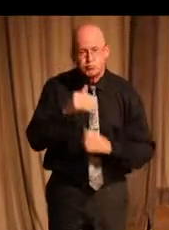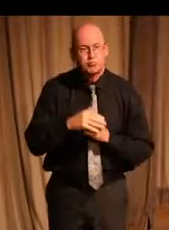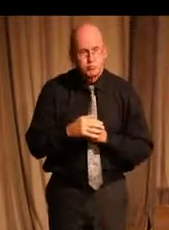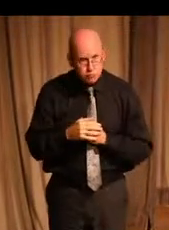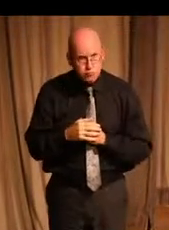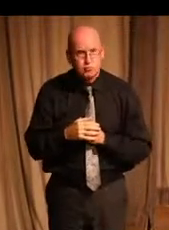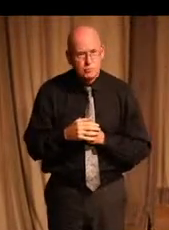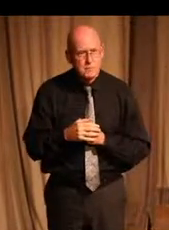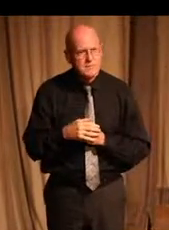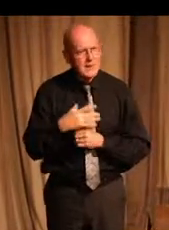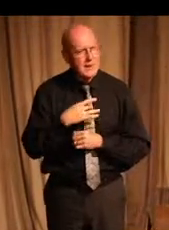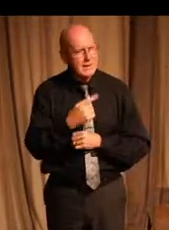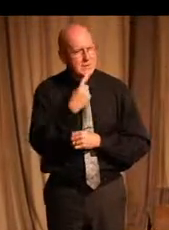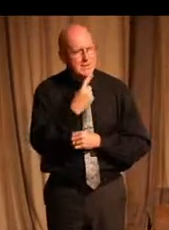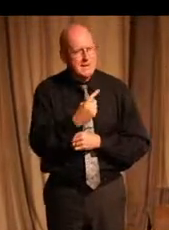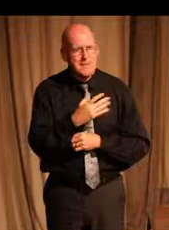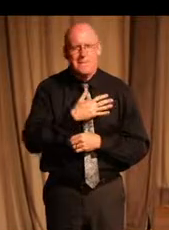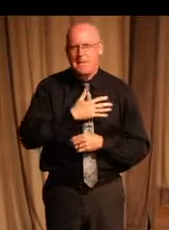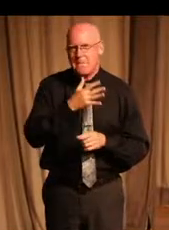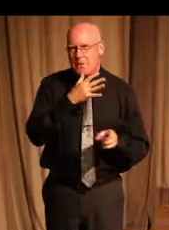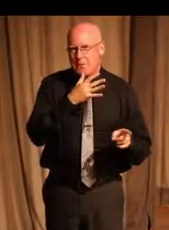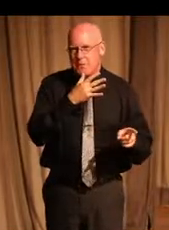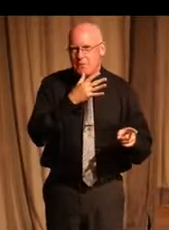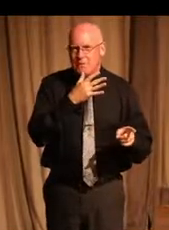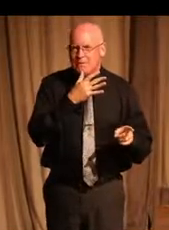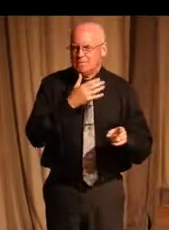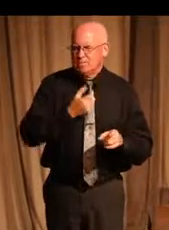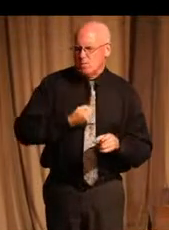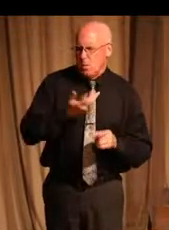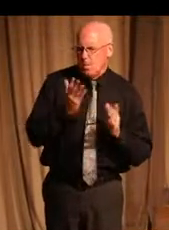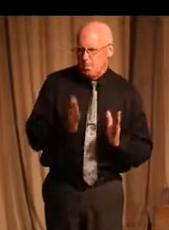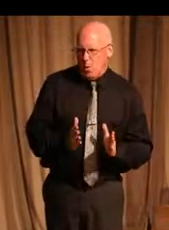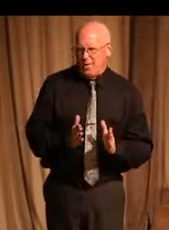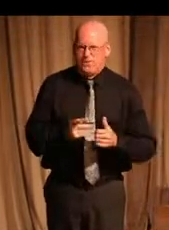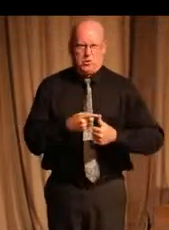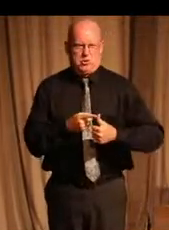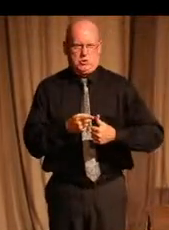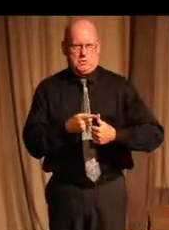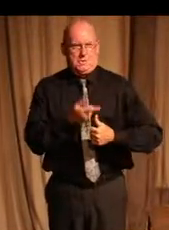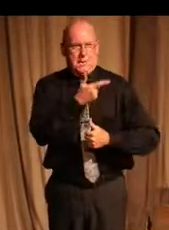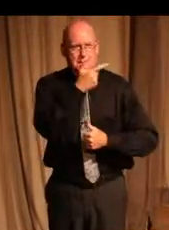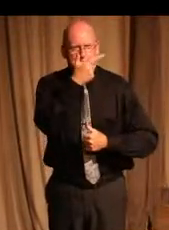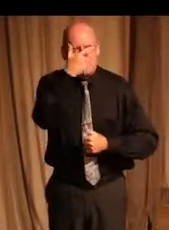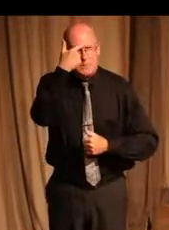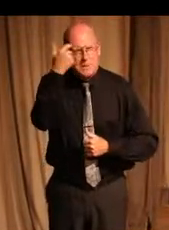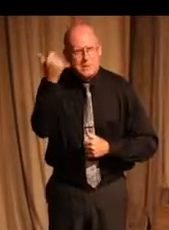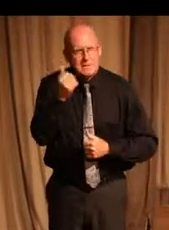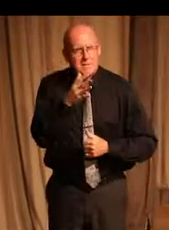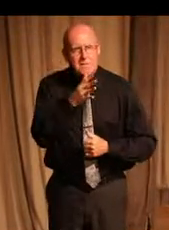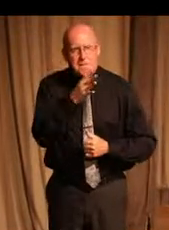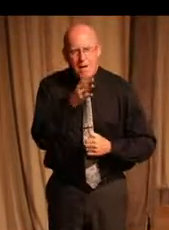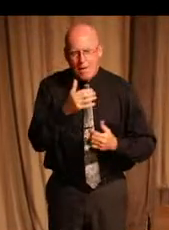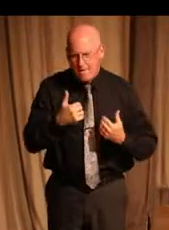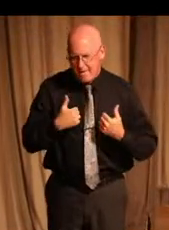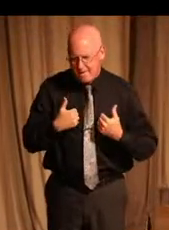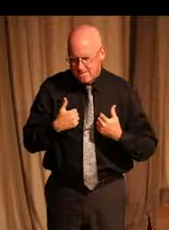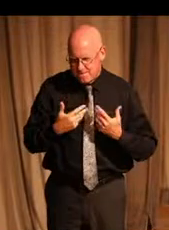why I like to say that my mother was a poet overall, because she had also